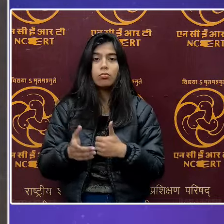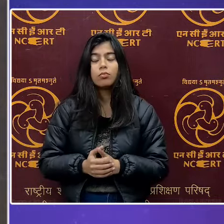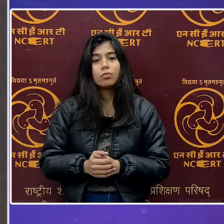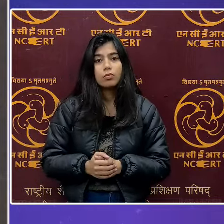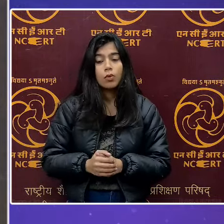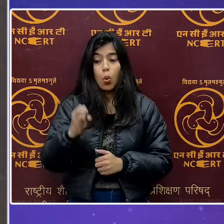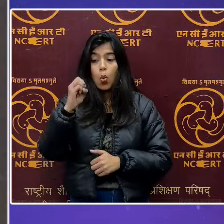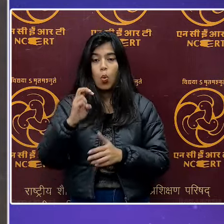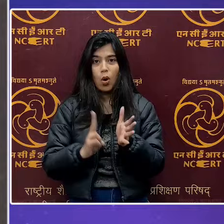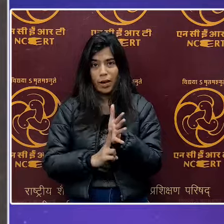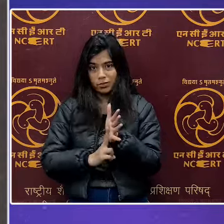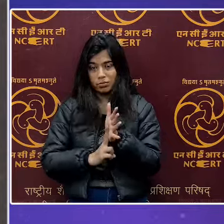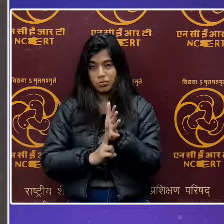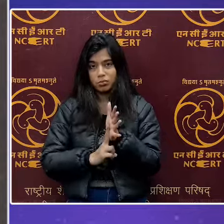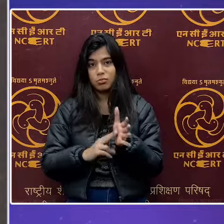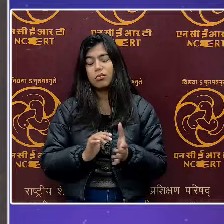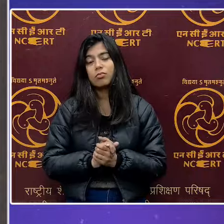ON.